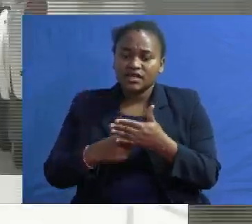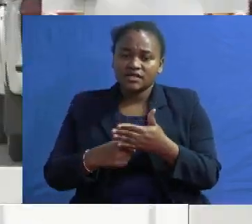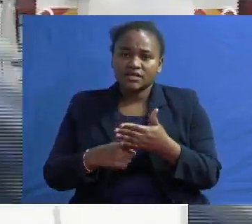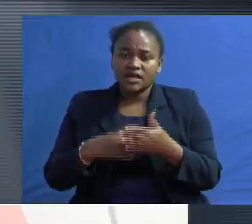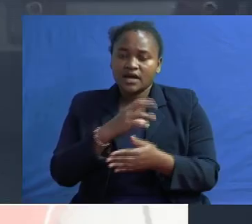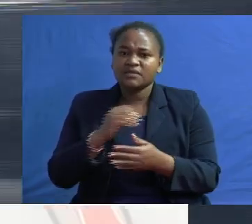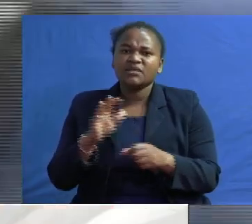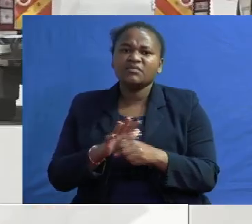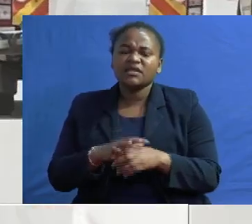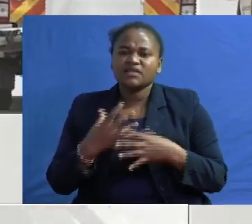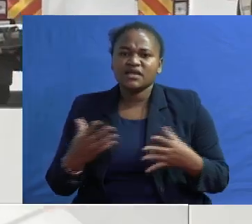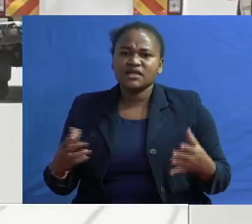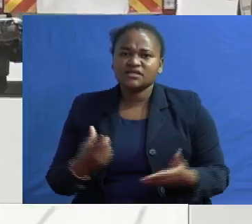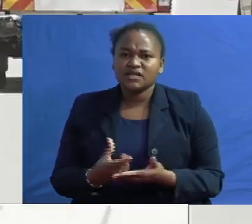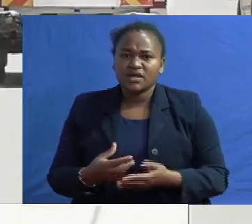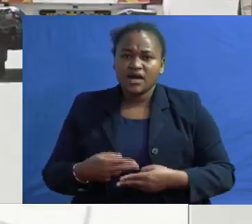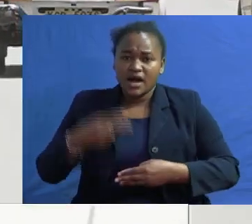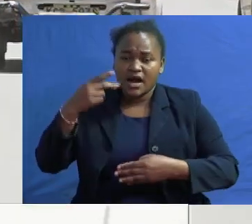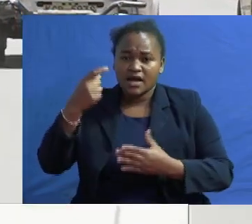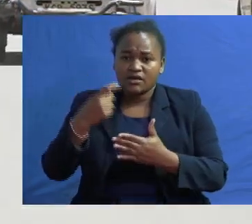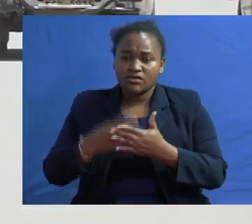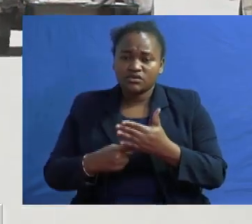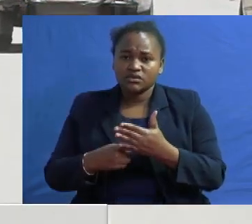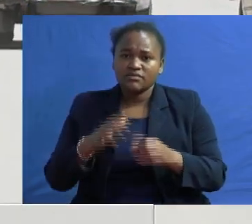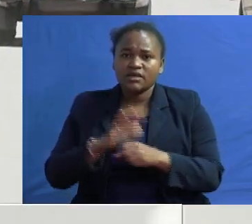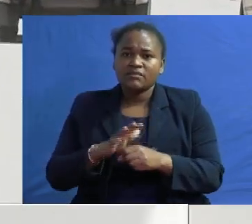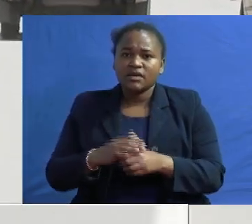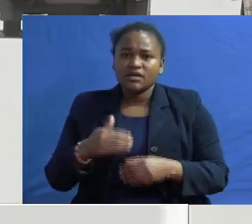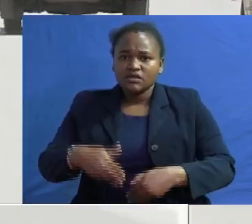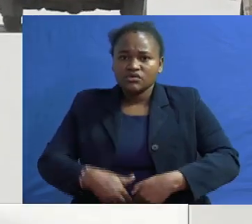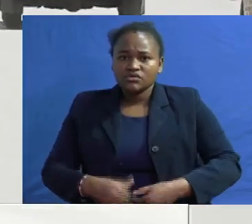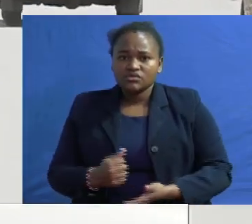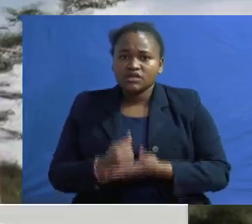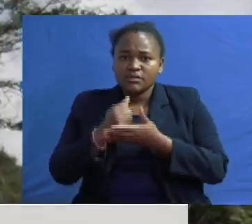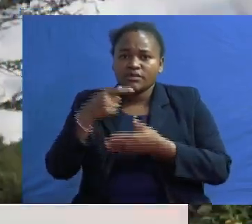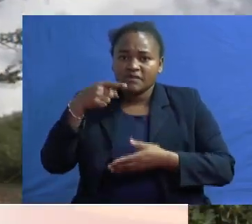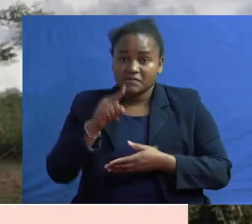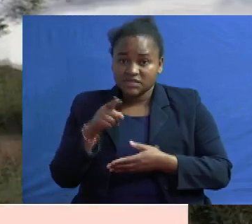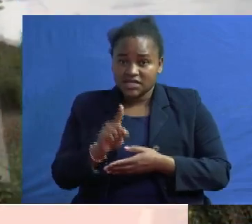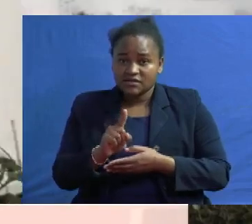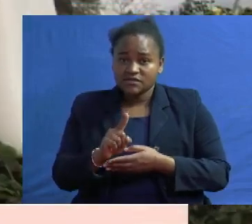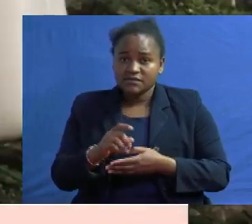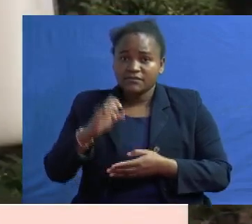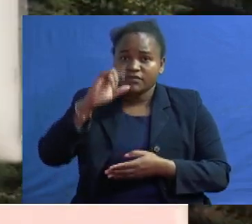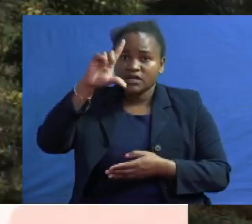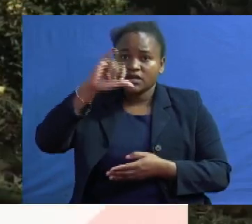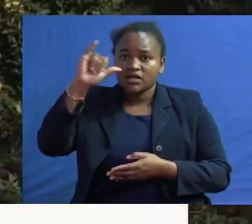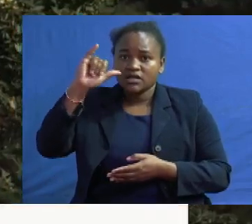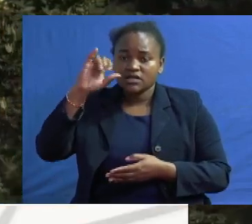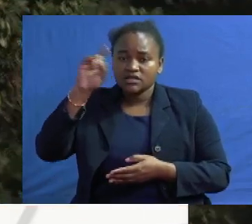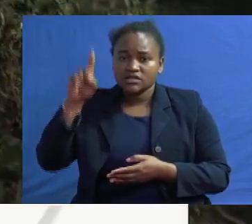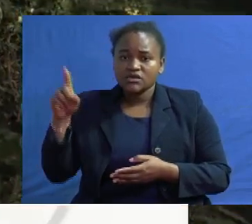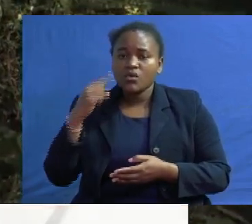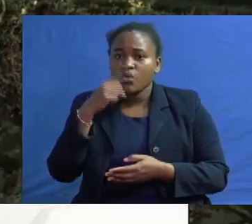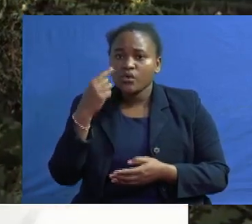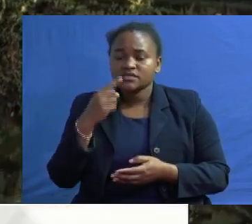essential commodities, many youths have been forced to innovate new ways to support themselves. Elizabeth Nyambura, who is the